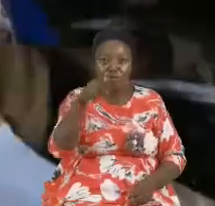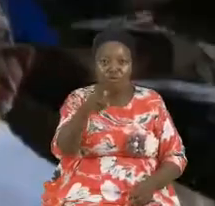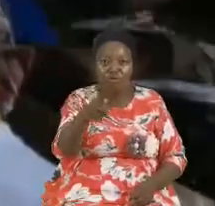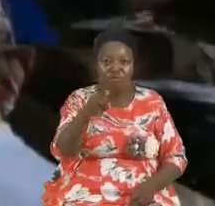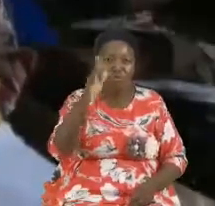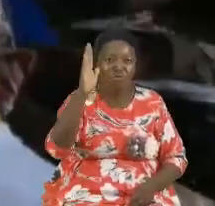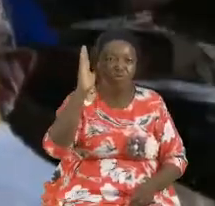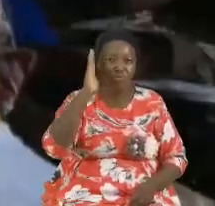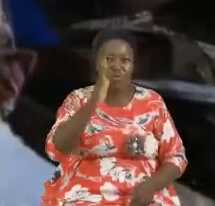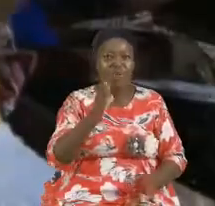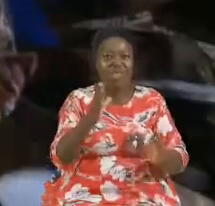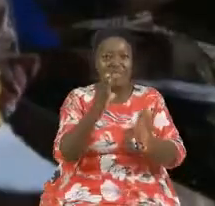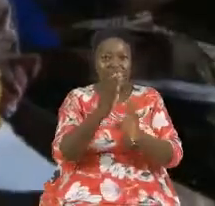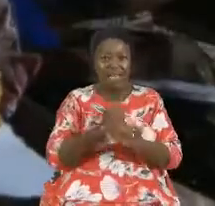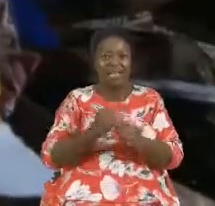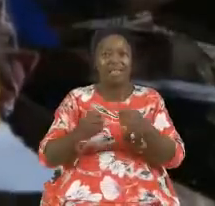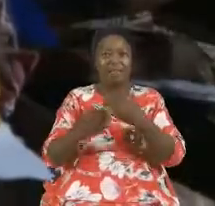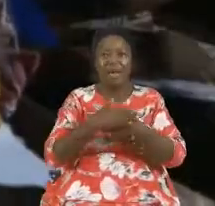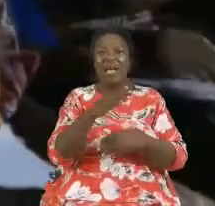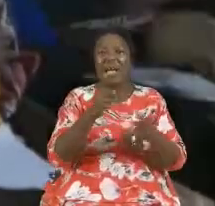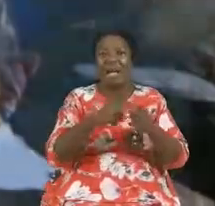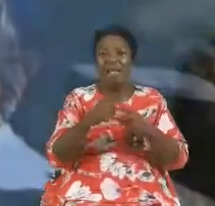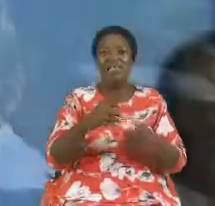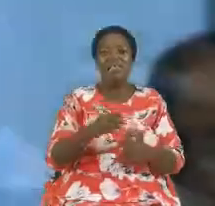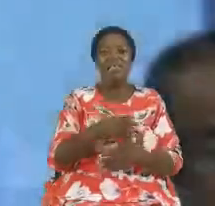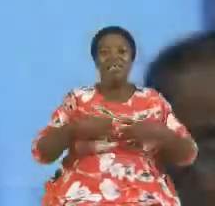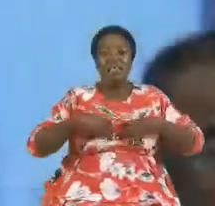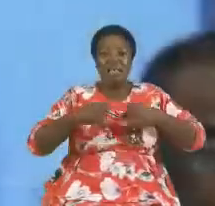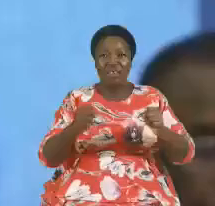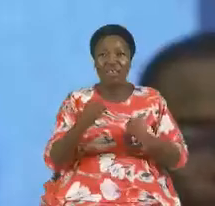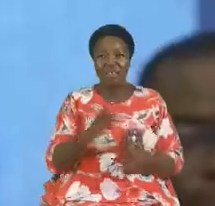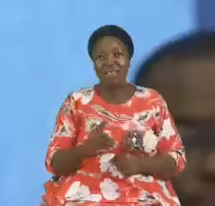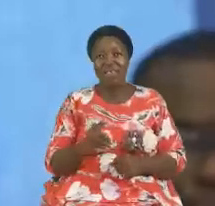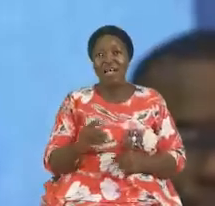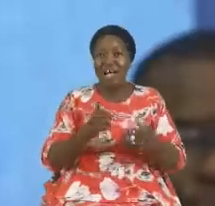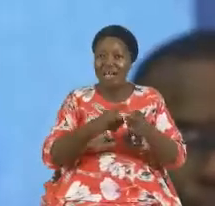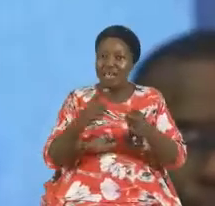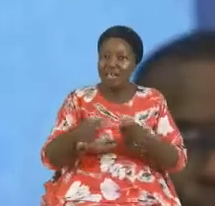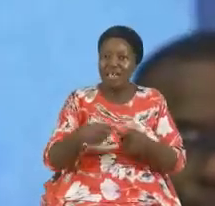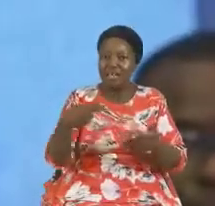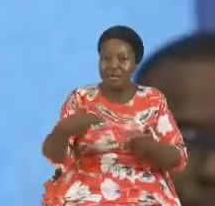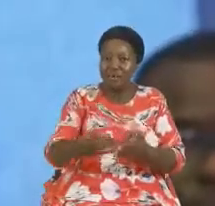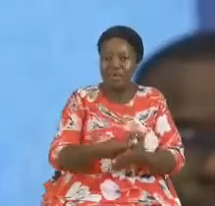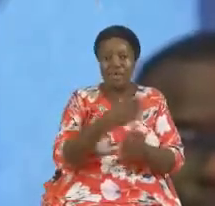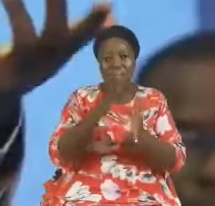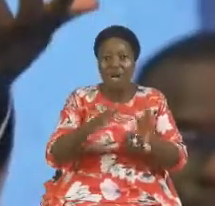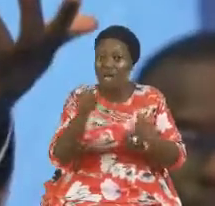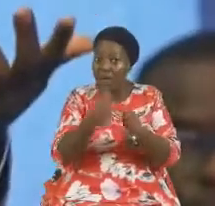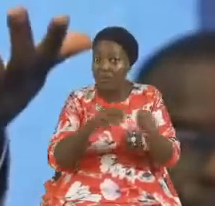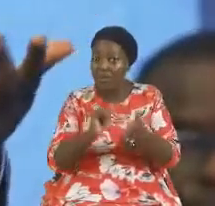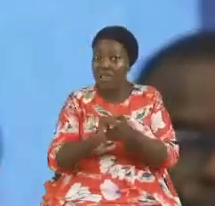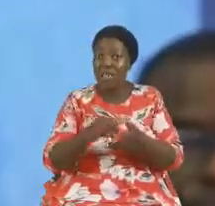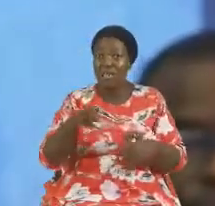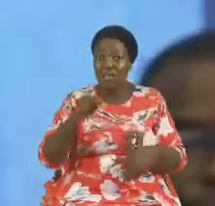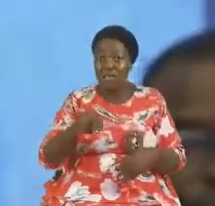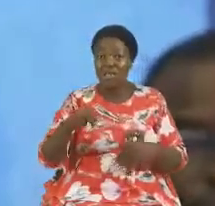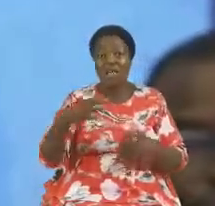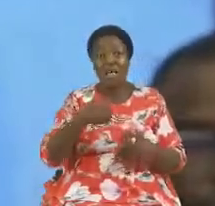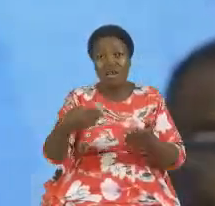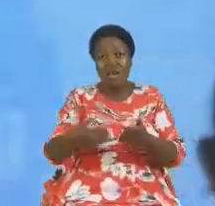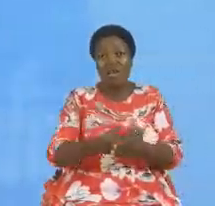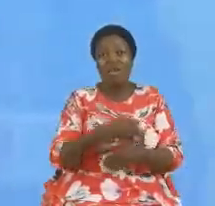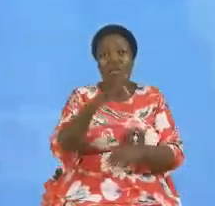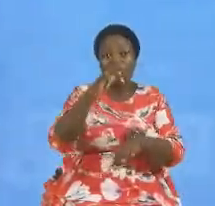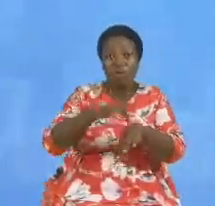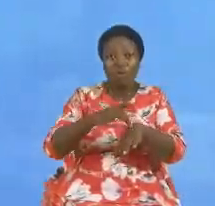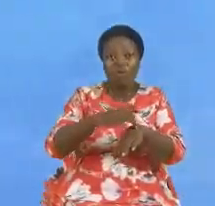name. Because you will recover. And then renewal.